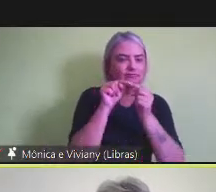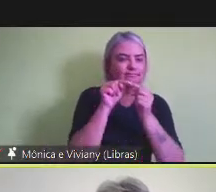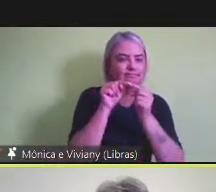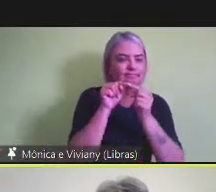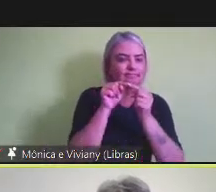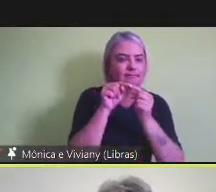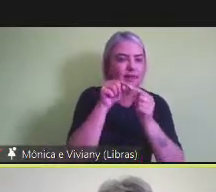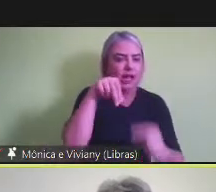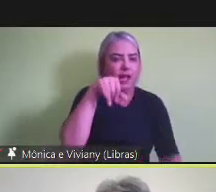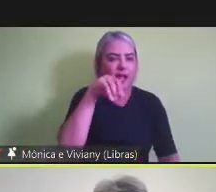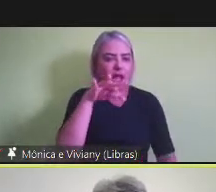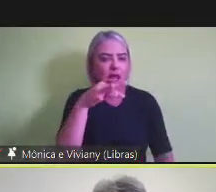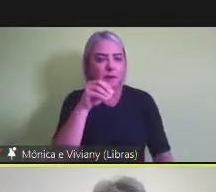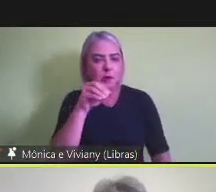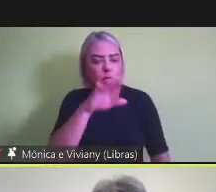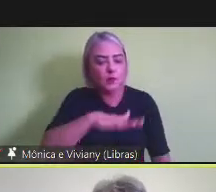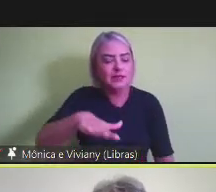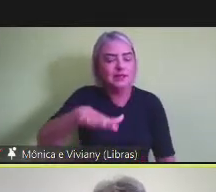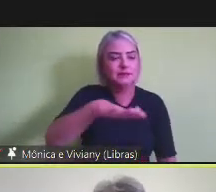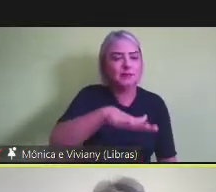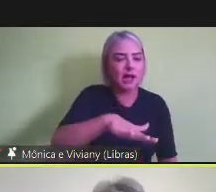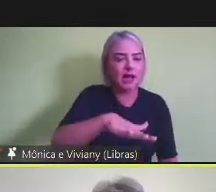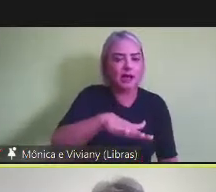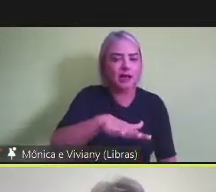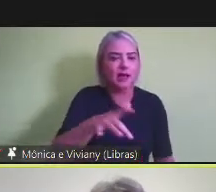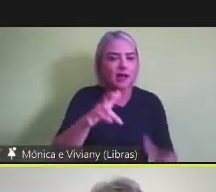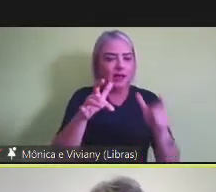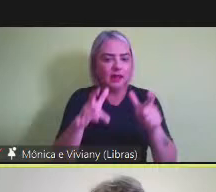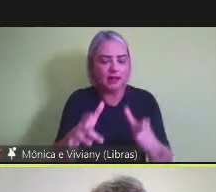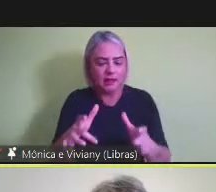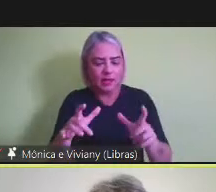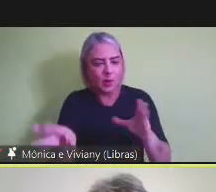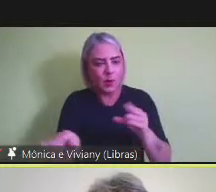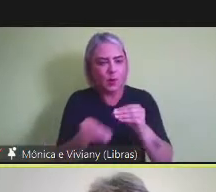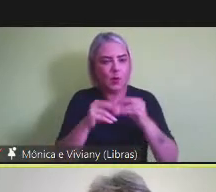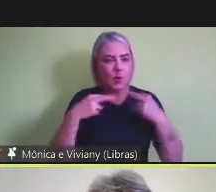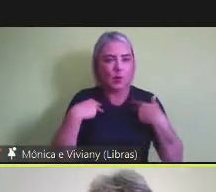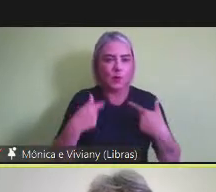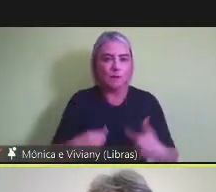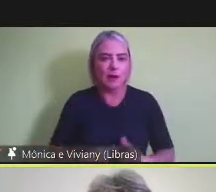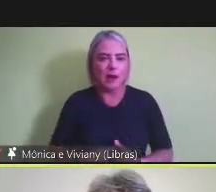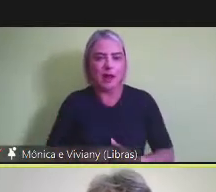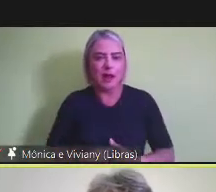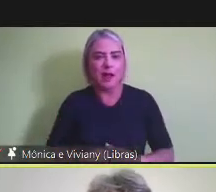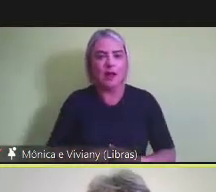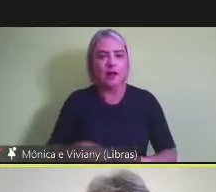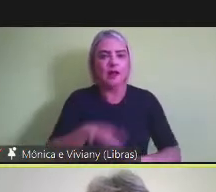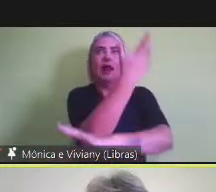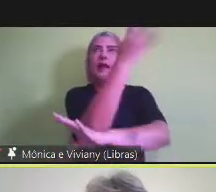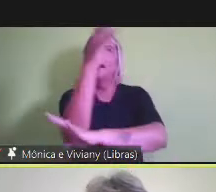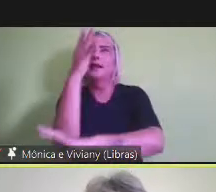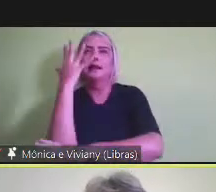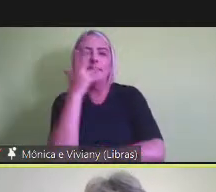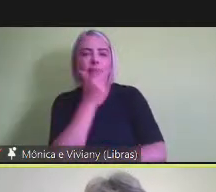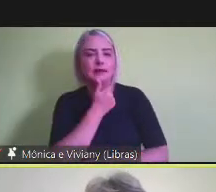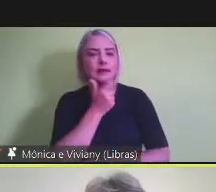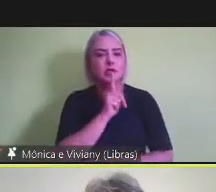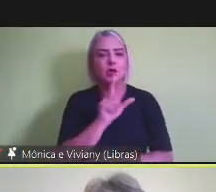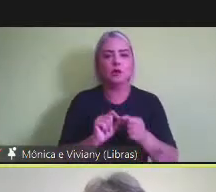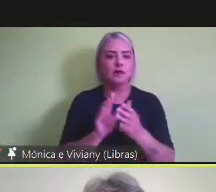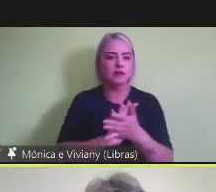the environment. In this environment, here is the conception or the meaning of Milton Santos. It's not